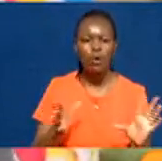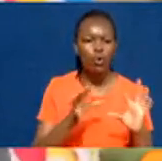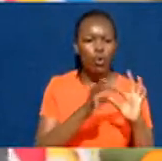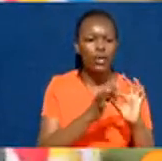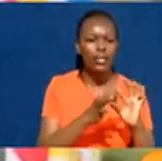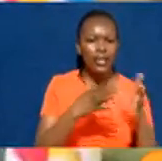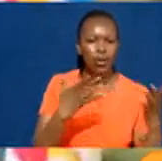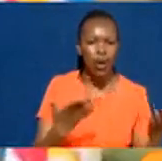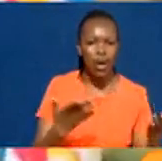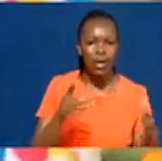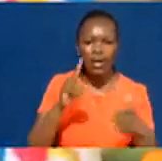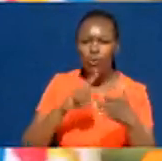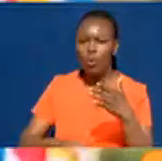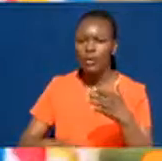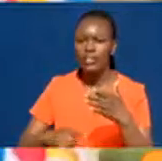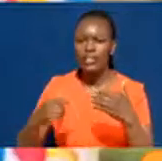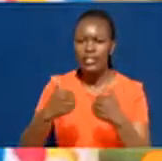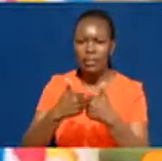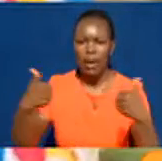and not what divides them.